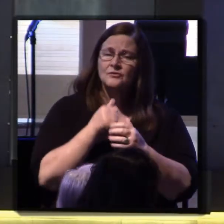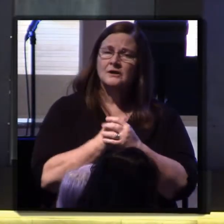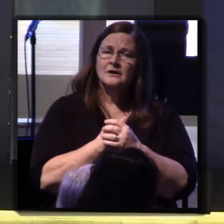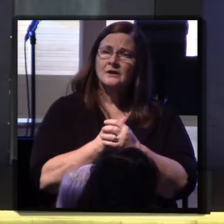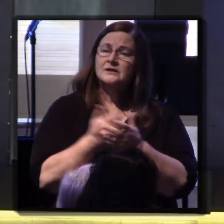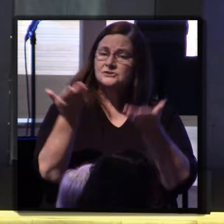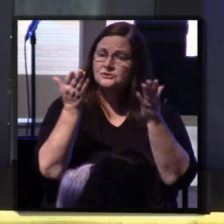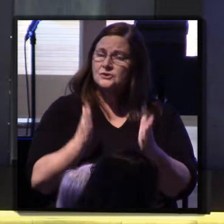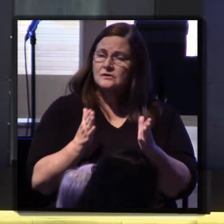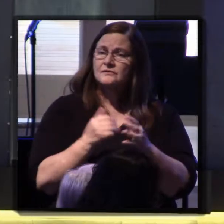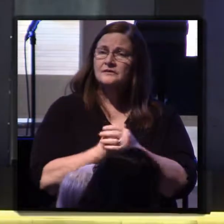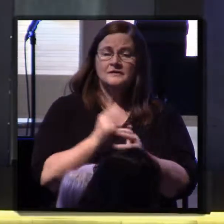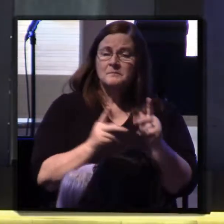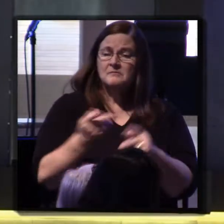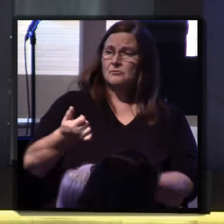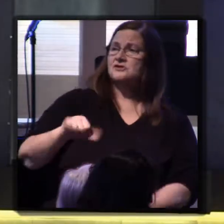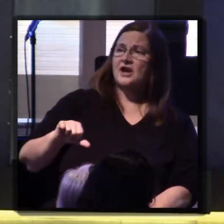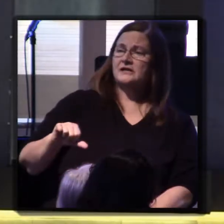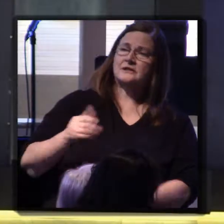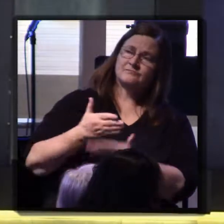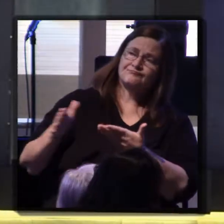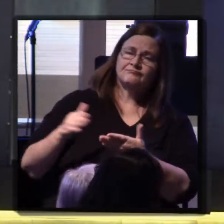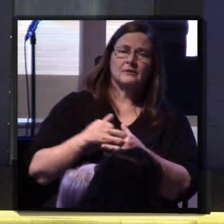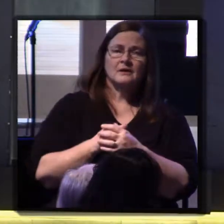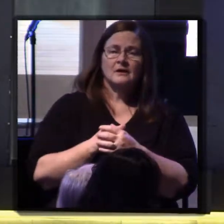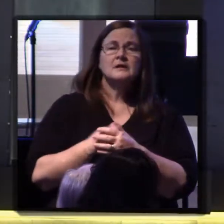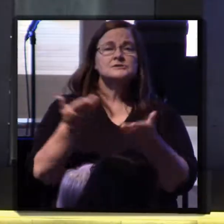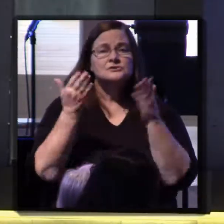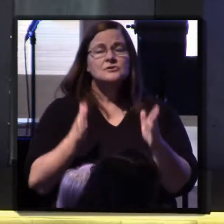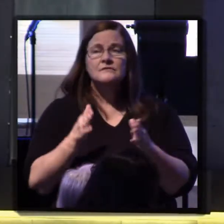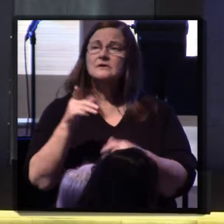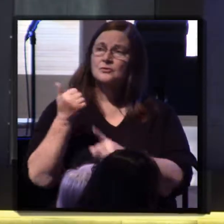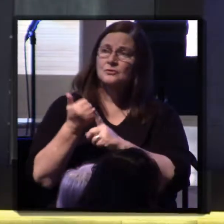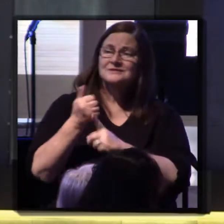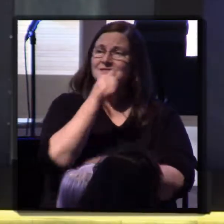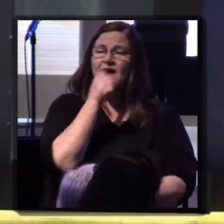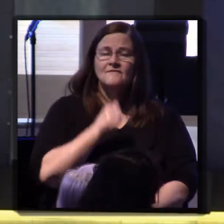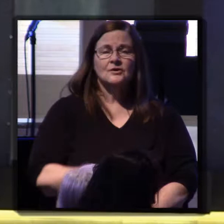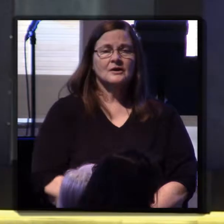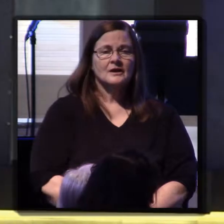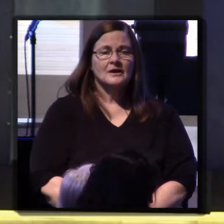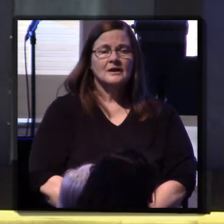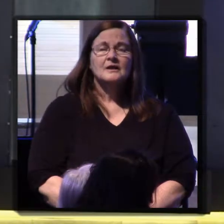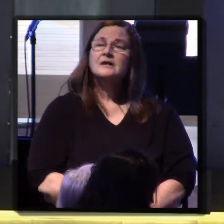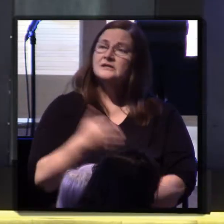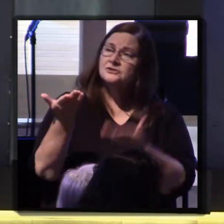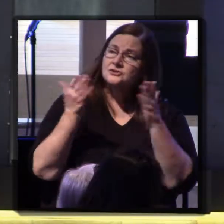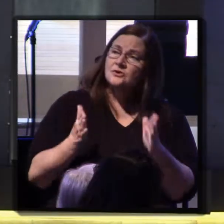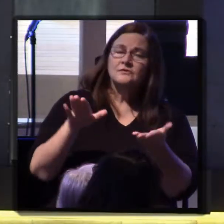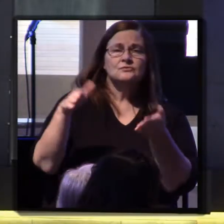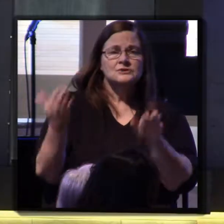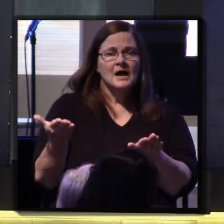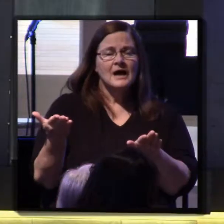who is exalted in spite of his suffering. He is the servant who was rejected by the people he came to serve. He is the